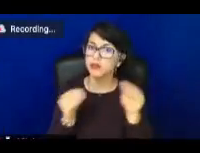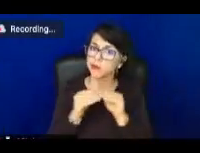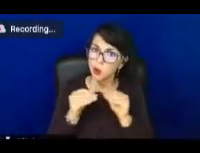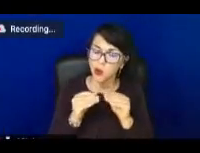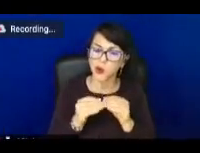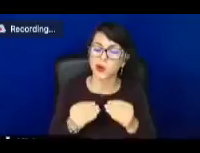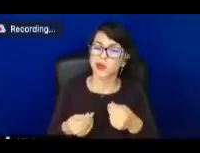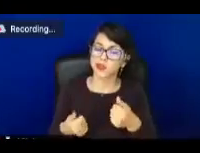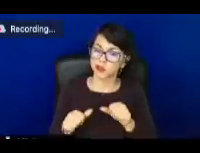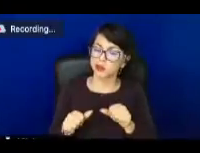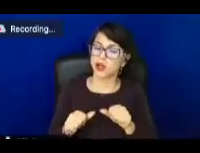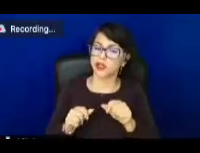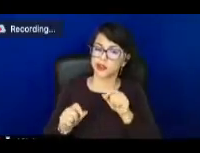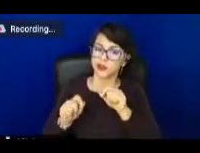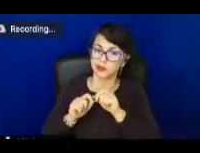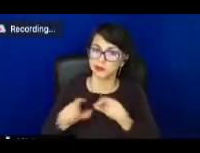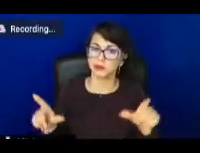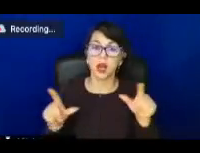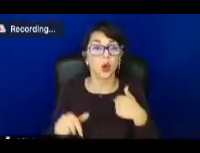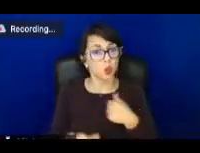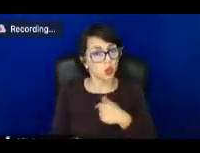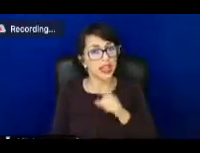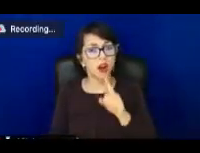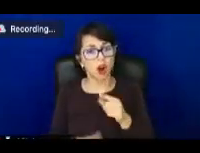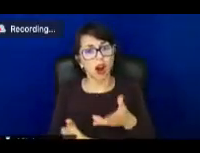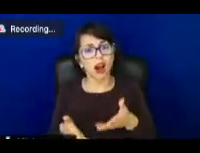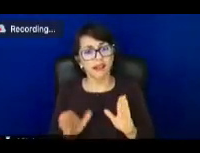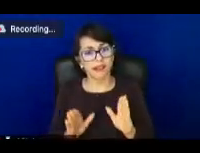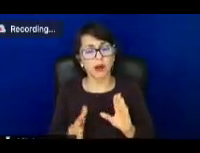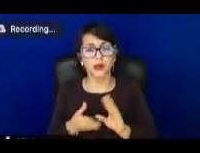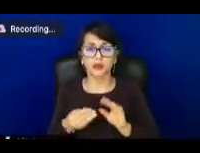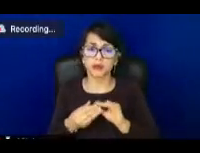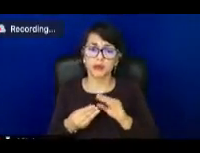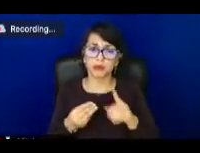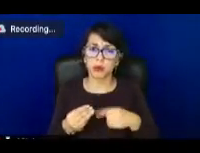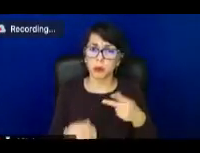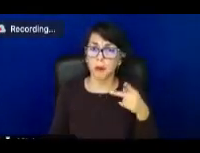are allowed to say anything that's public comment.